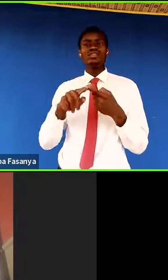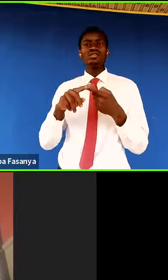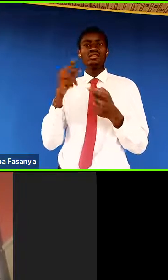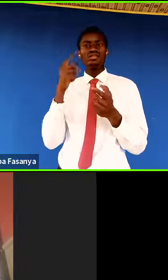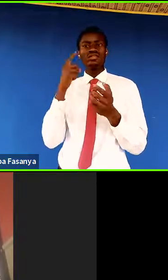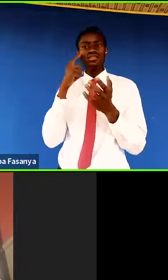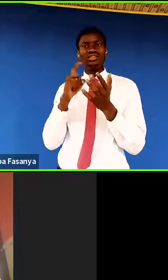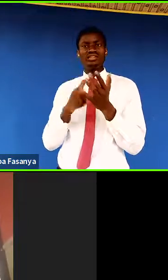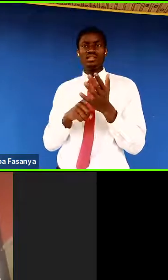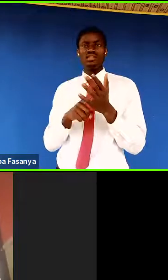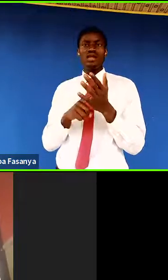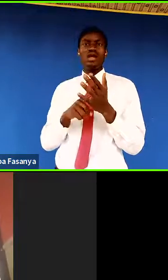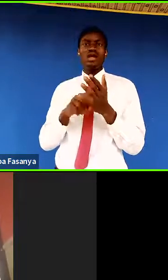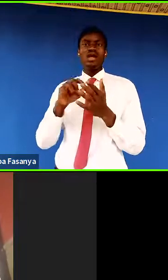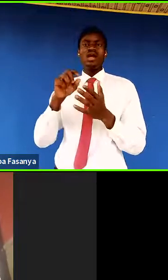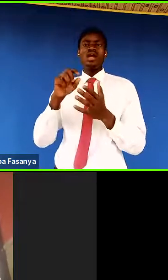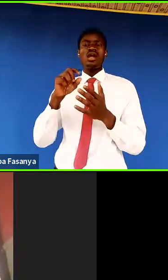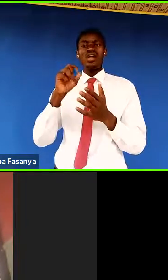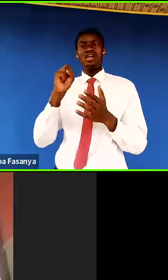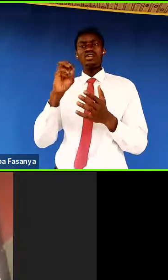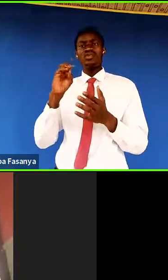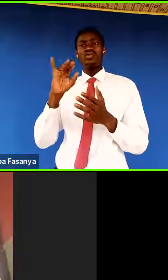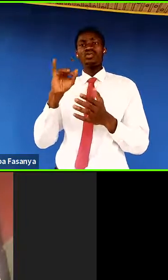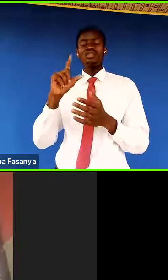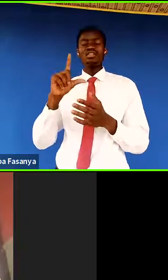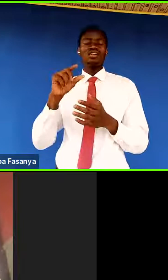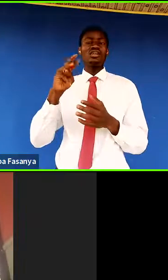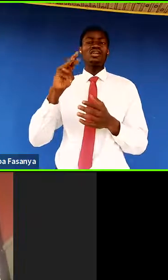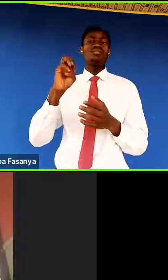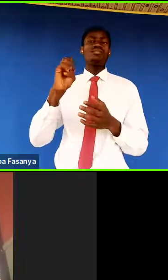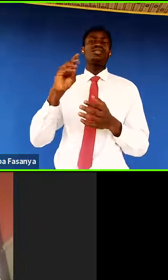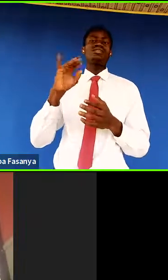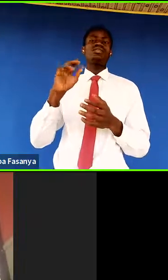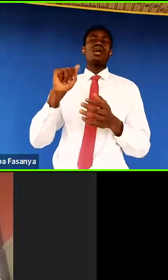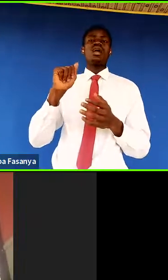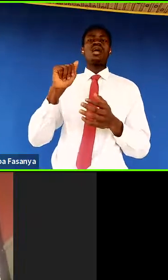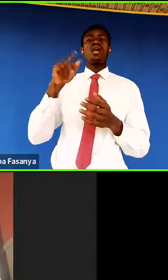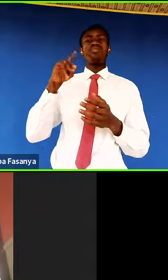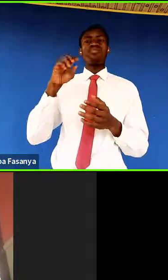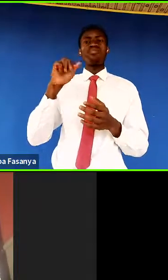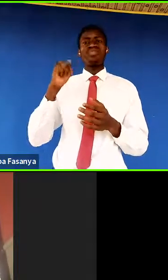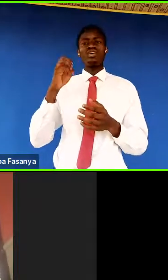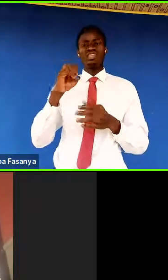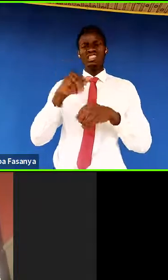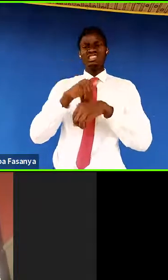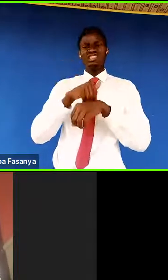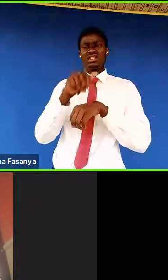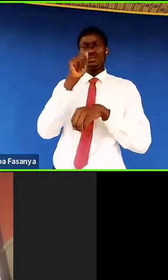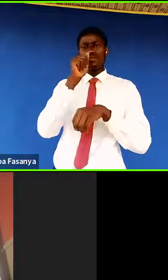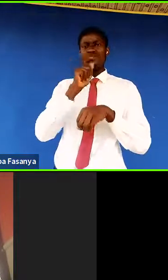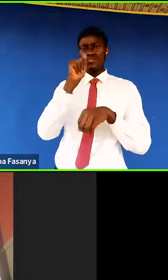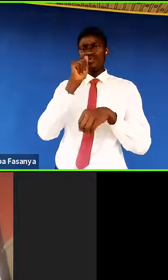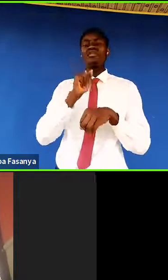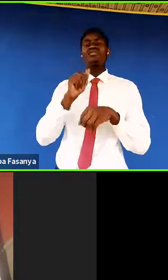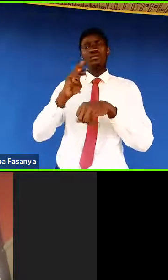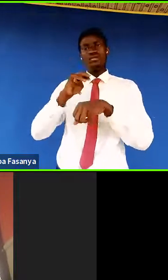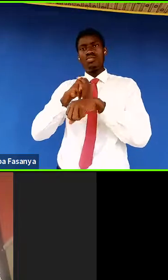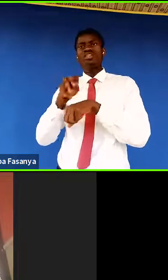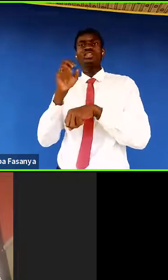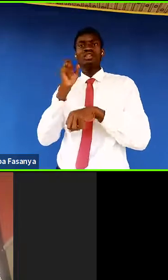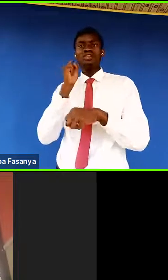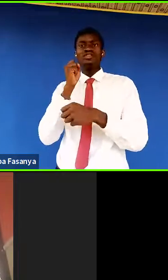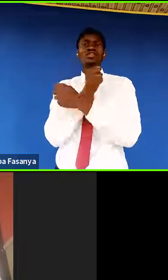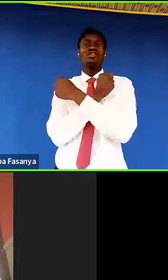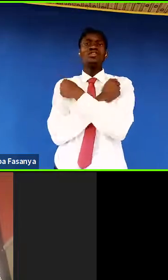privately send a direct message to her. She's going to pick it up. This is what she loves to do. She has a